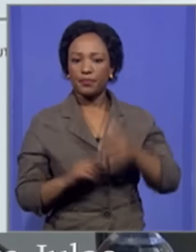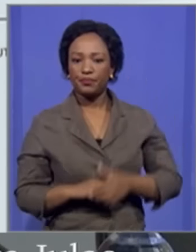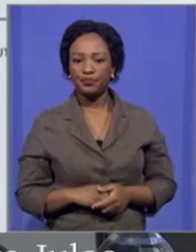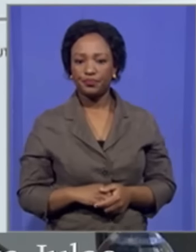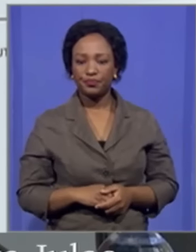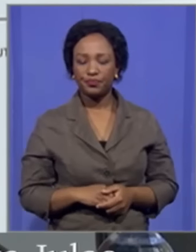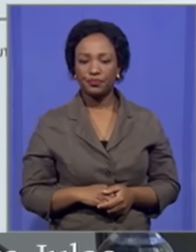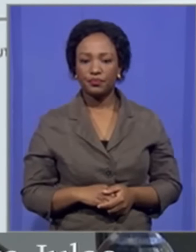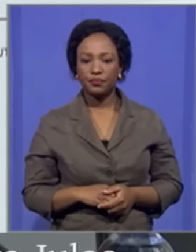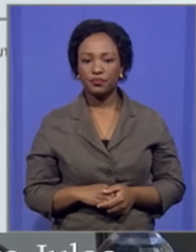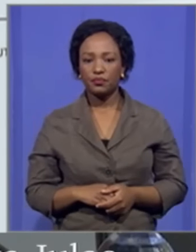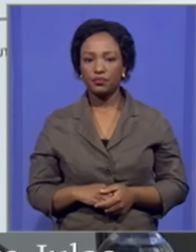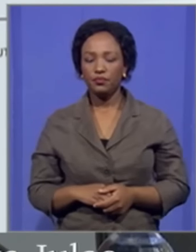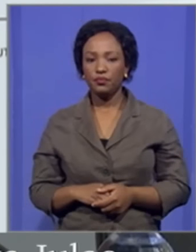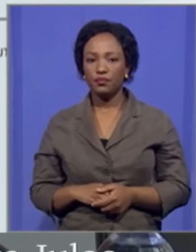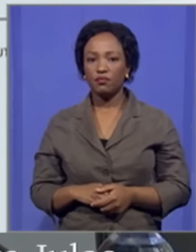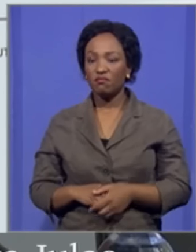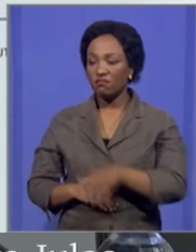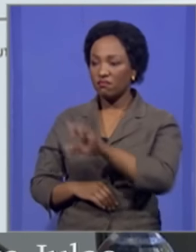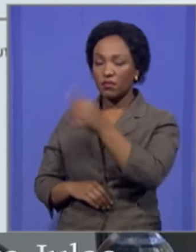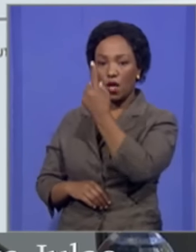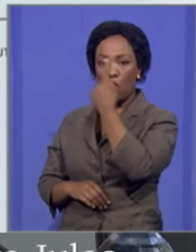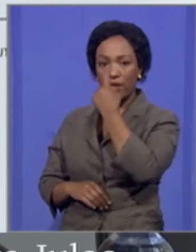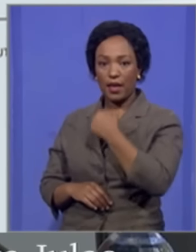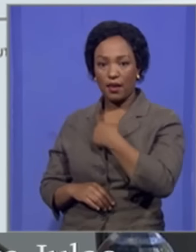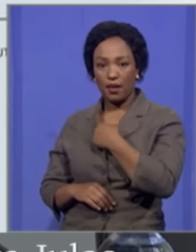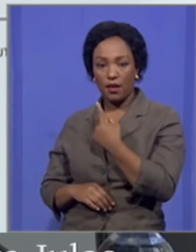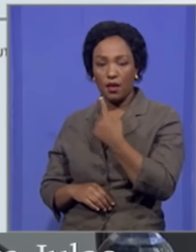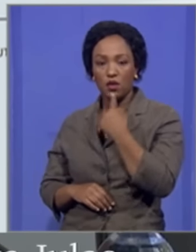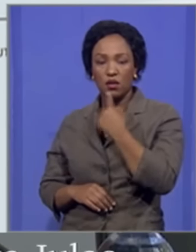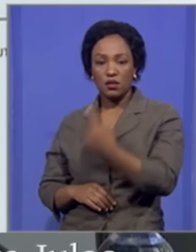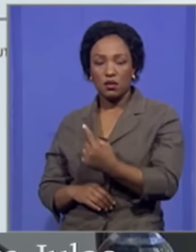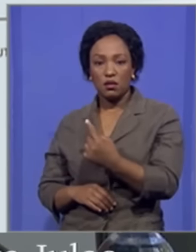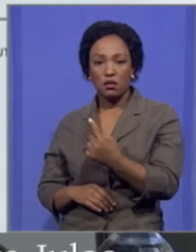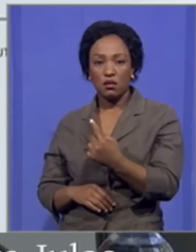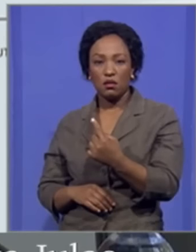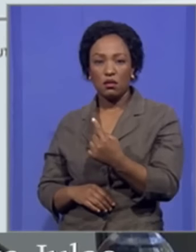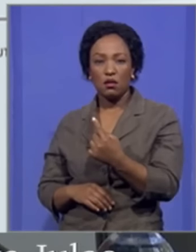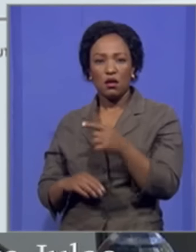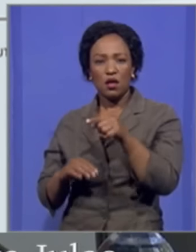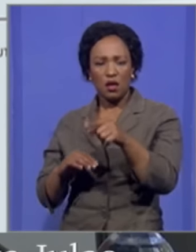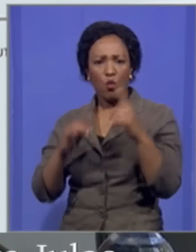So is the question whether they have shelter? Yes, they have shelter.